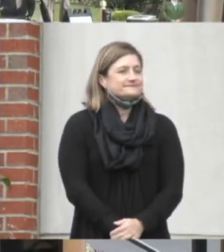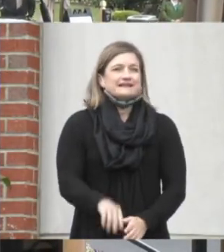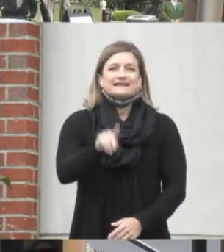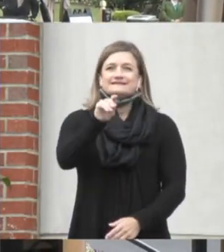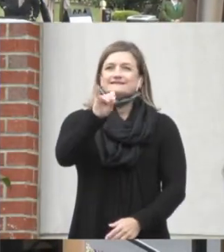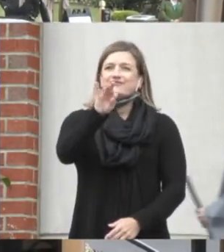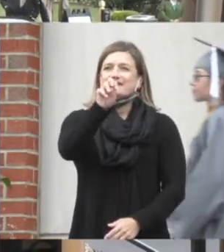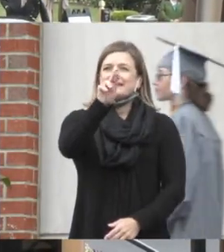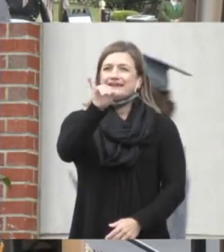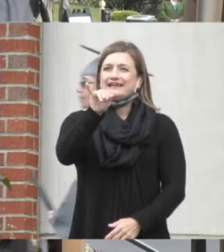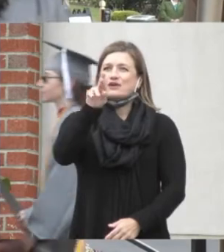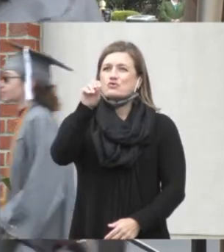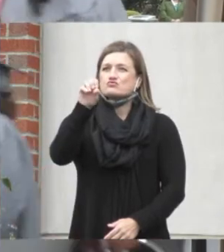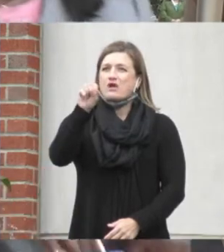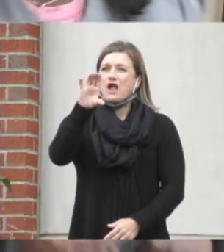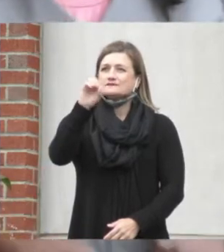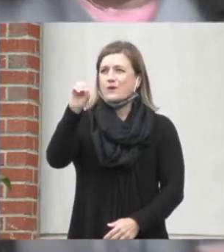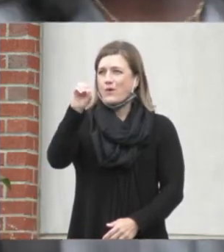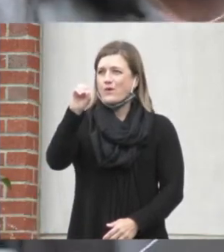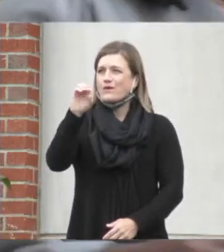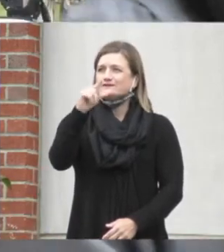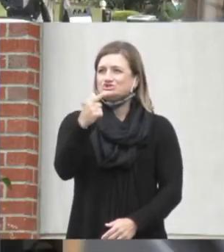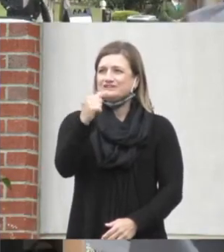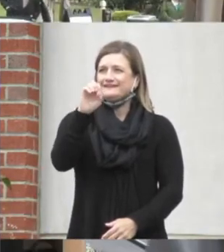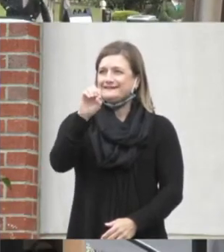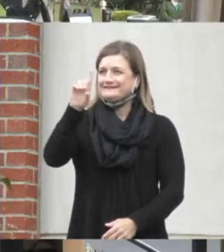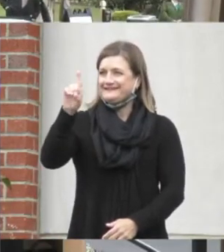Tiffany Roscoe, GED.